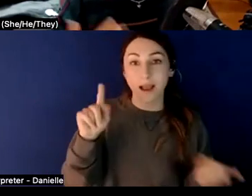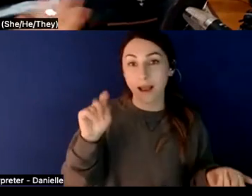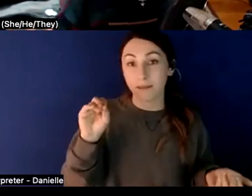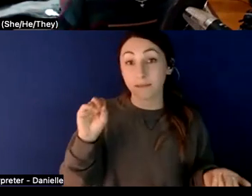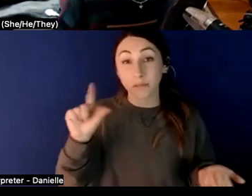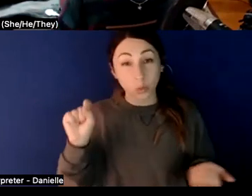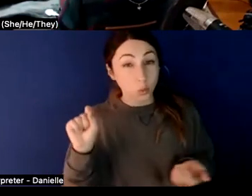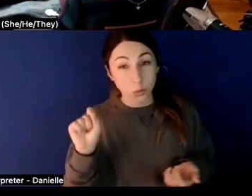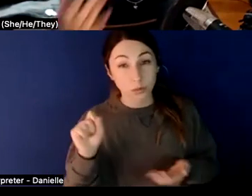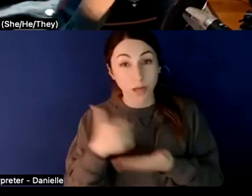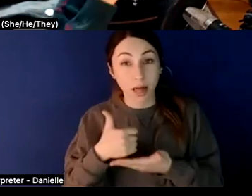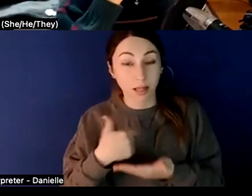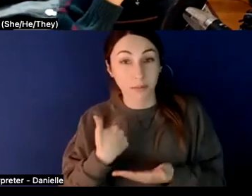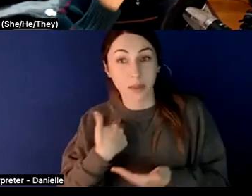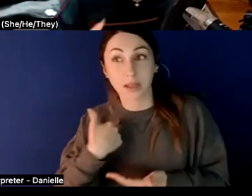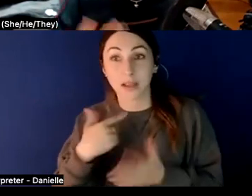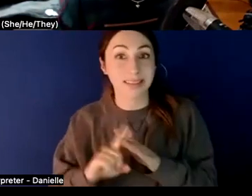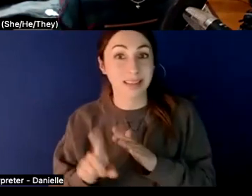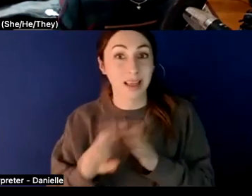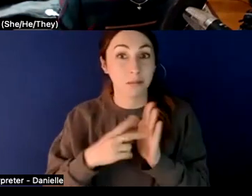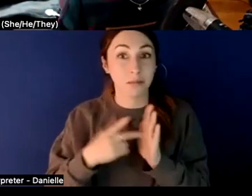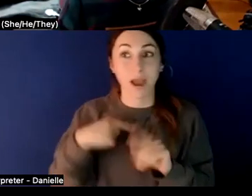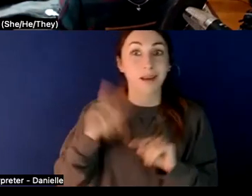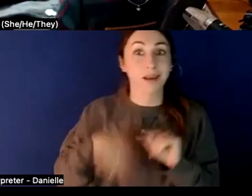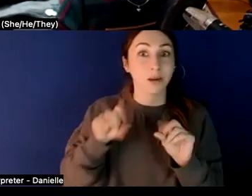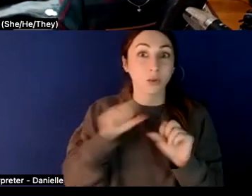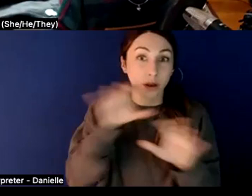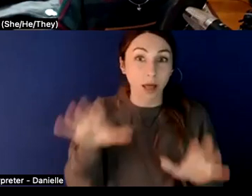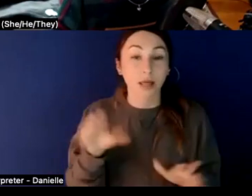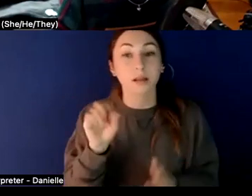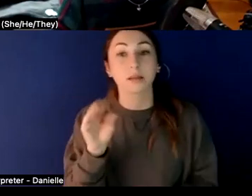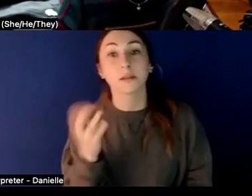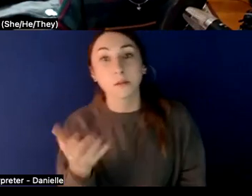this, so I can't try. And so using those examples,